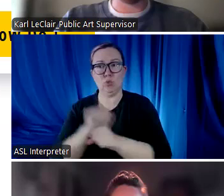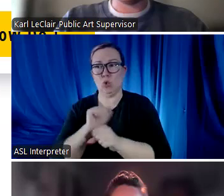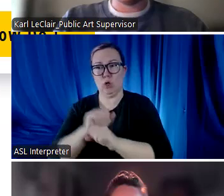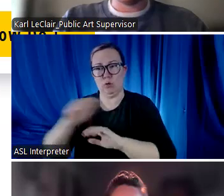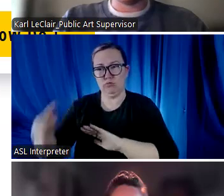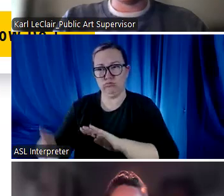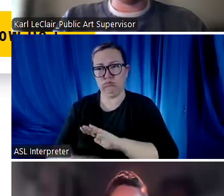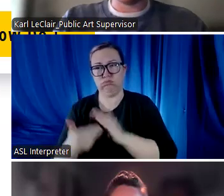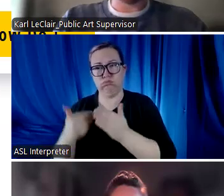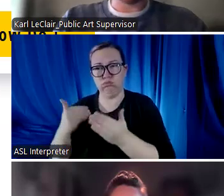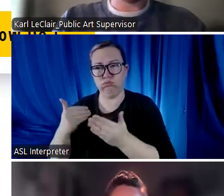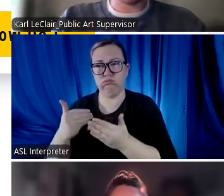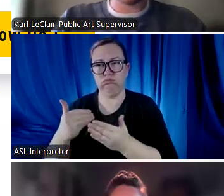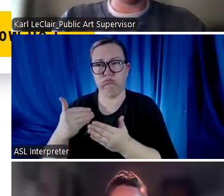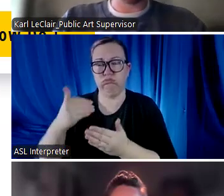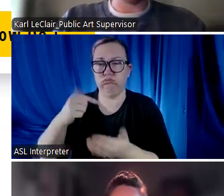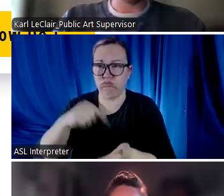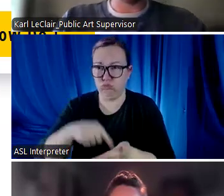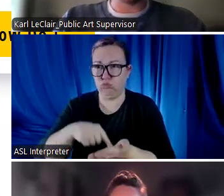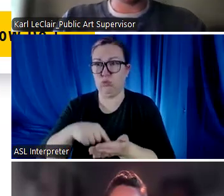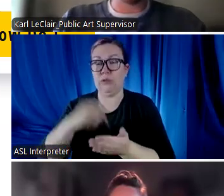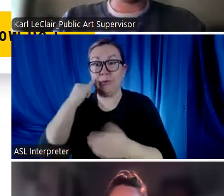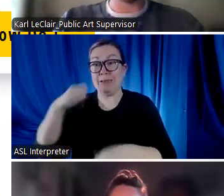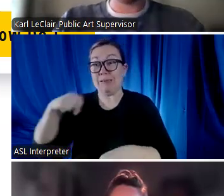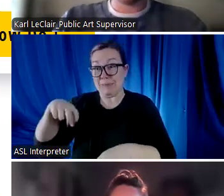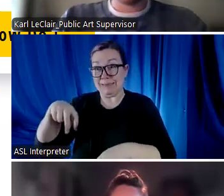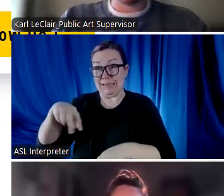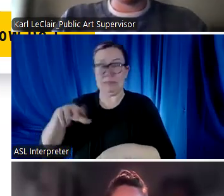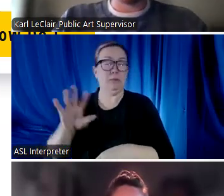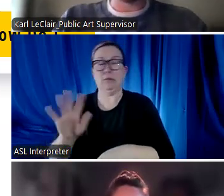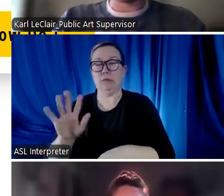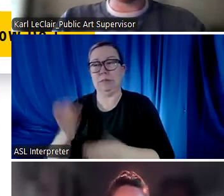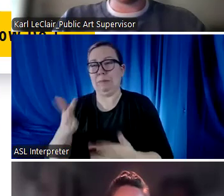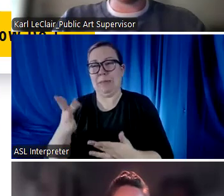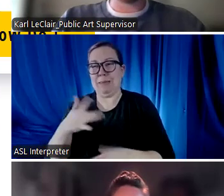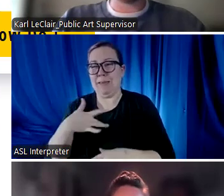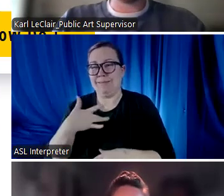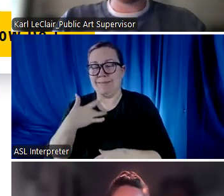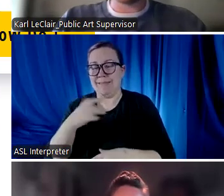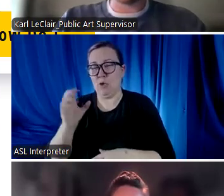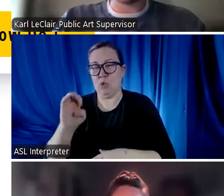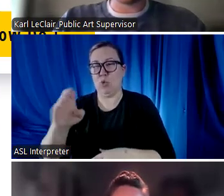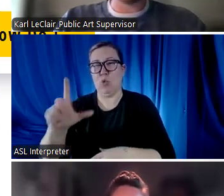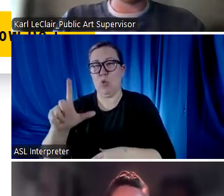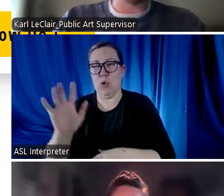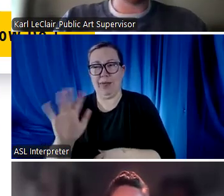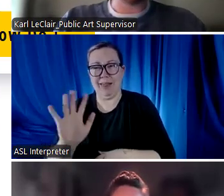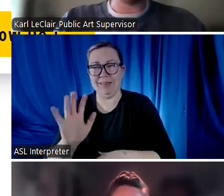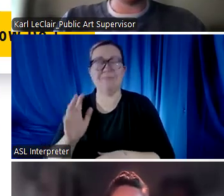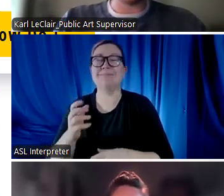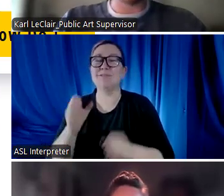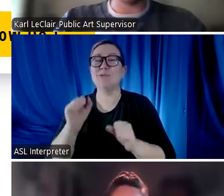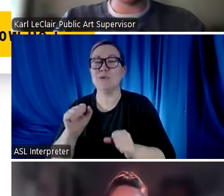deadline, and a midnight deadline might feel cruel sometimes. So you can work late on this one and then double check your work in the